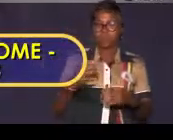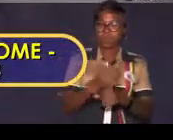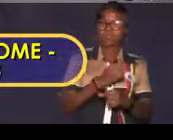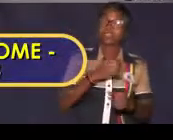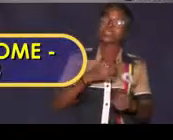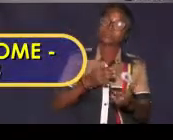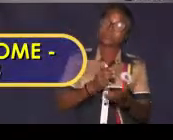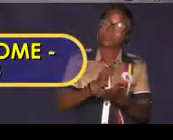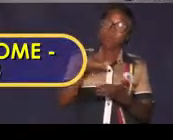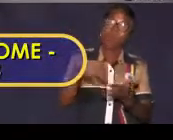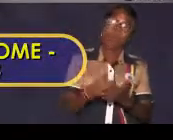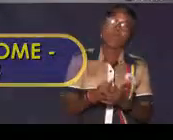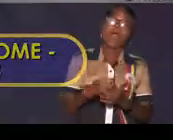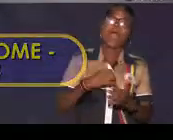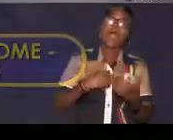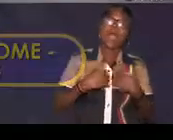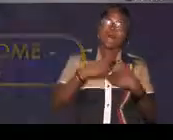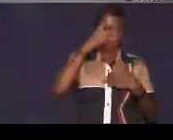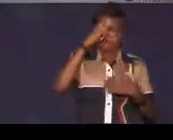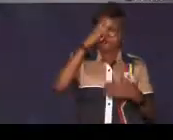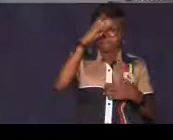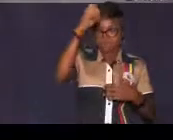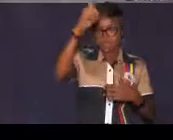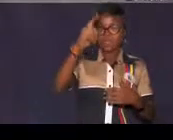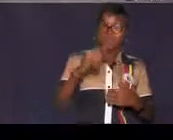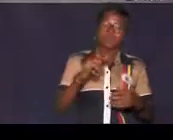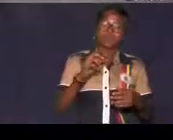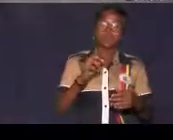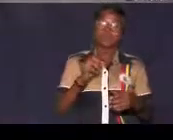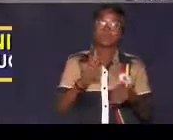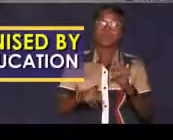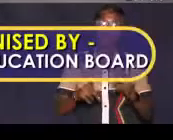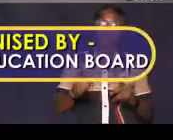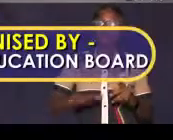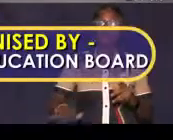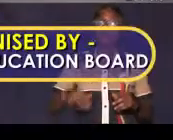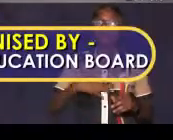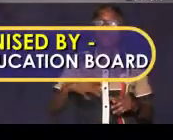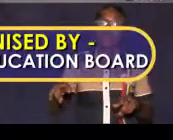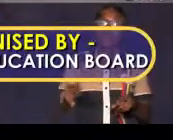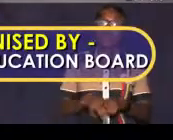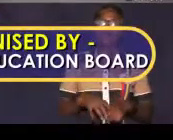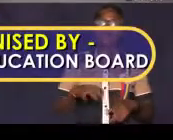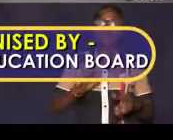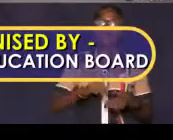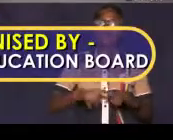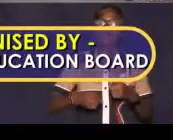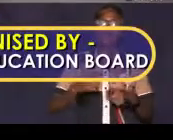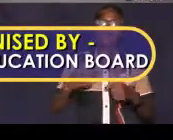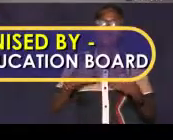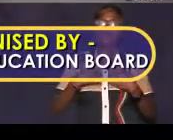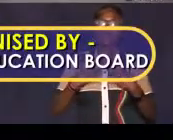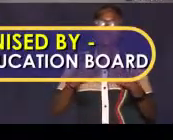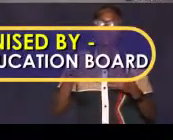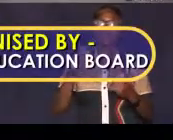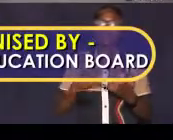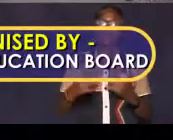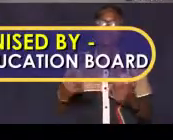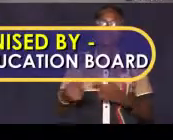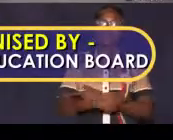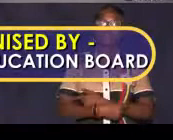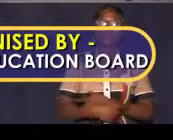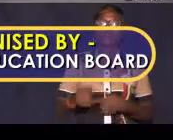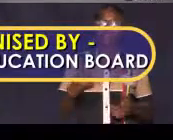hands. Good, I have brilliant pupils as friend. We have come to the end of today's